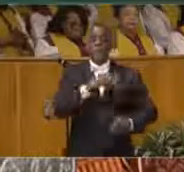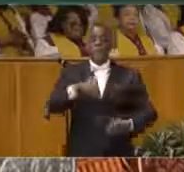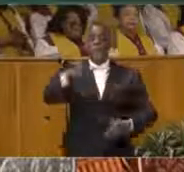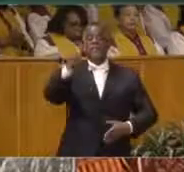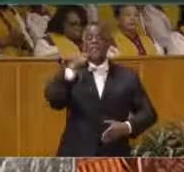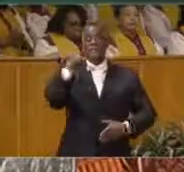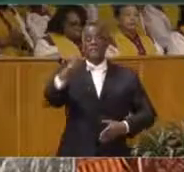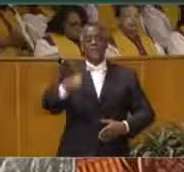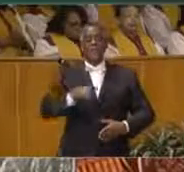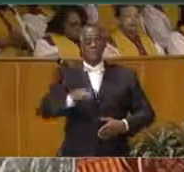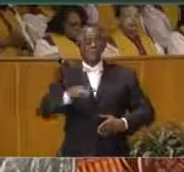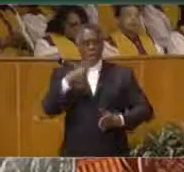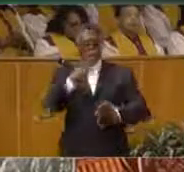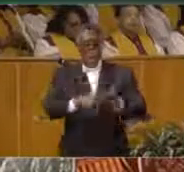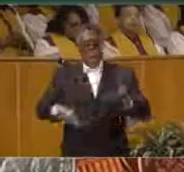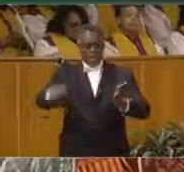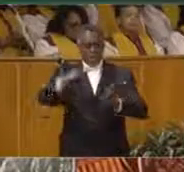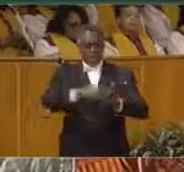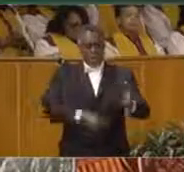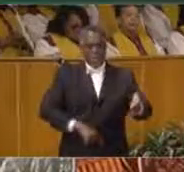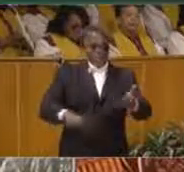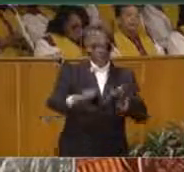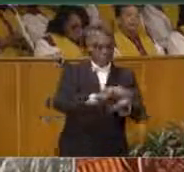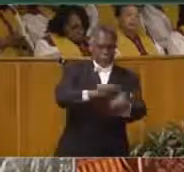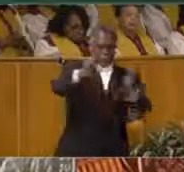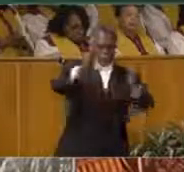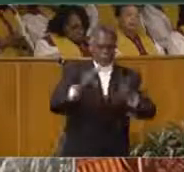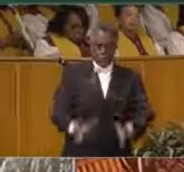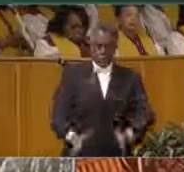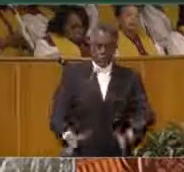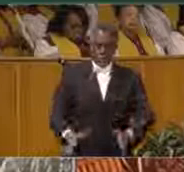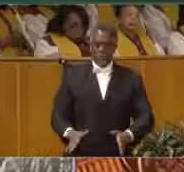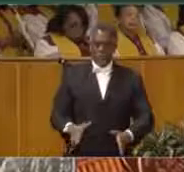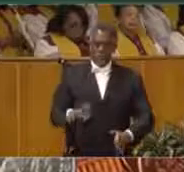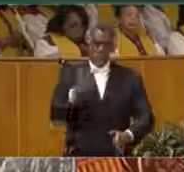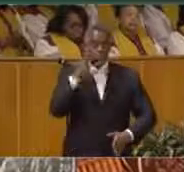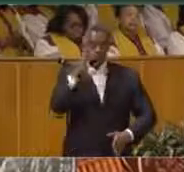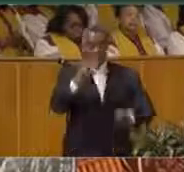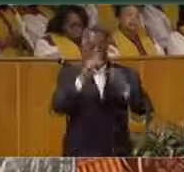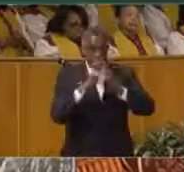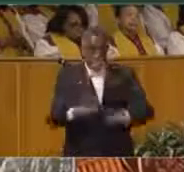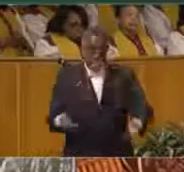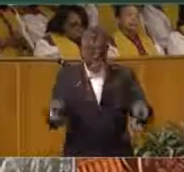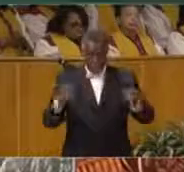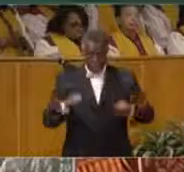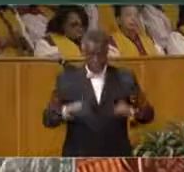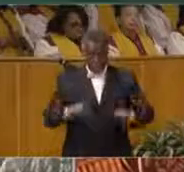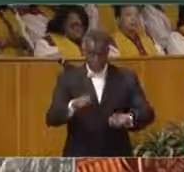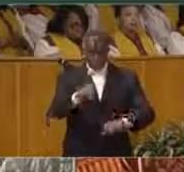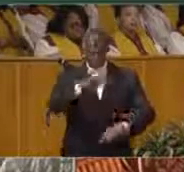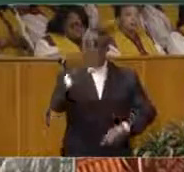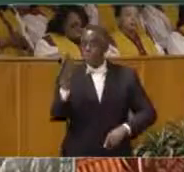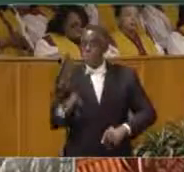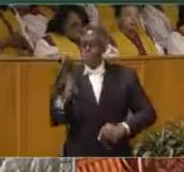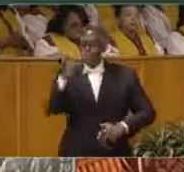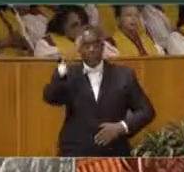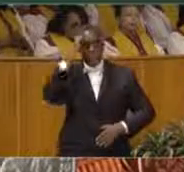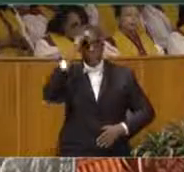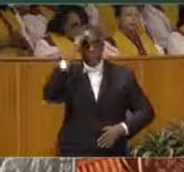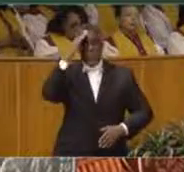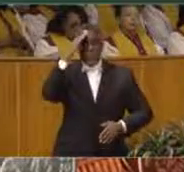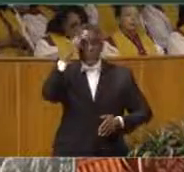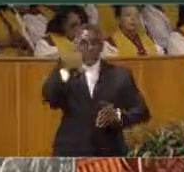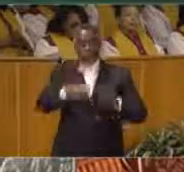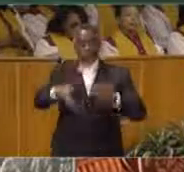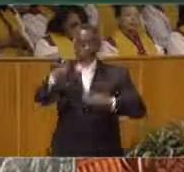God says, I will rebuke the devourer. You see the blessings that come. You never know what he